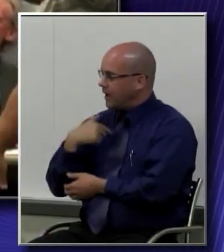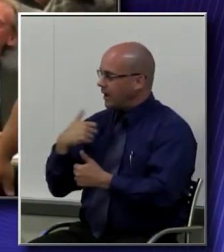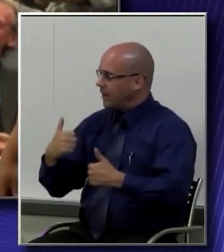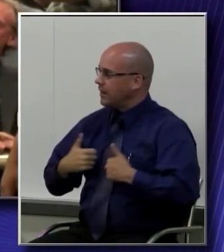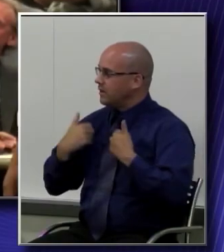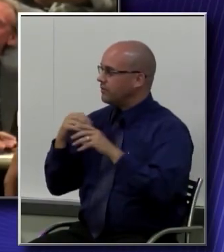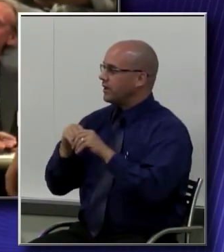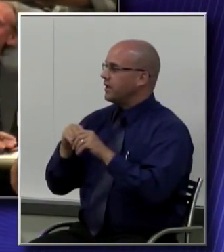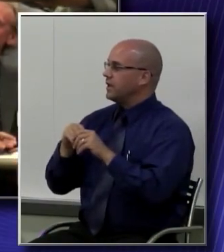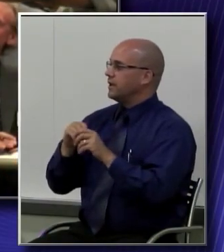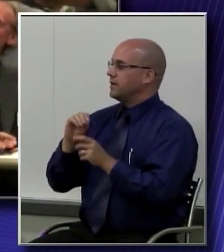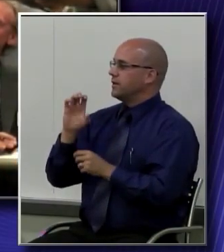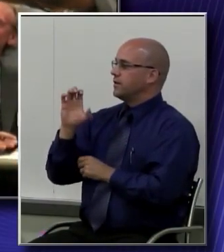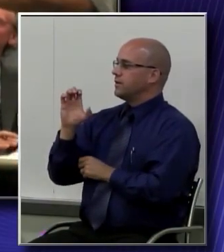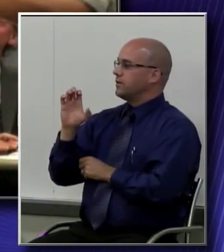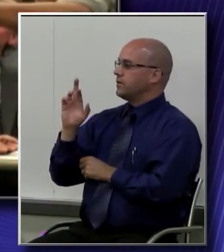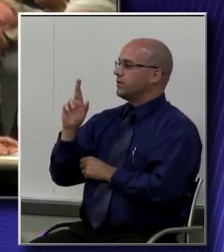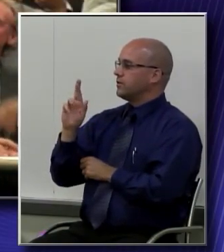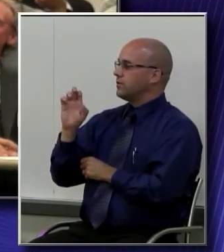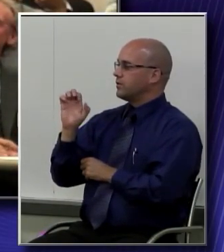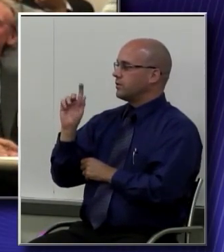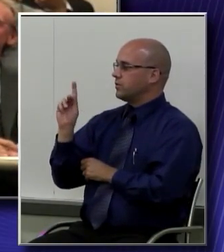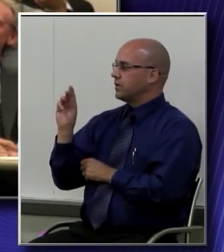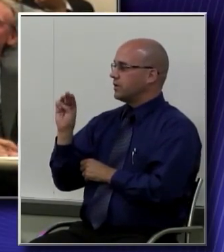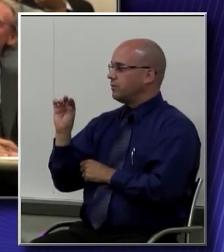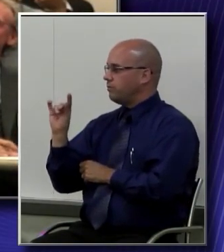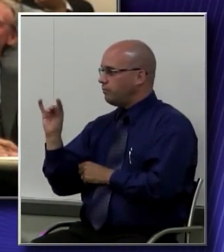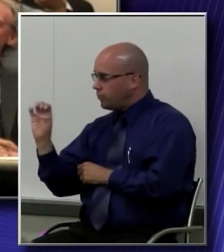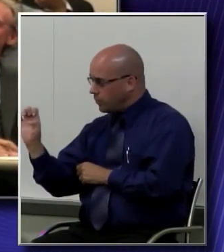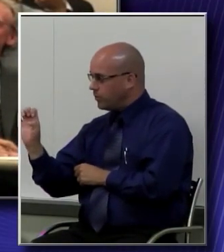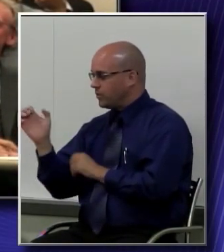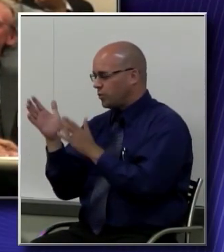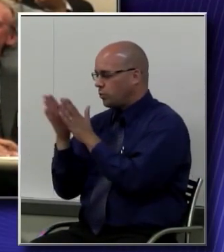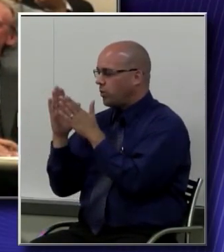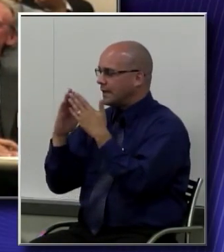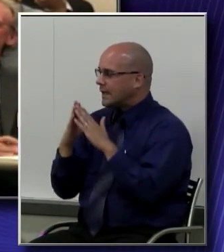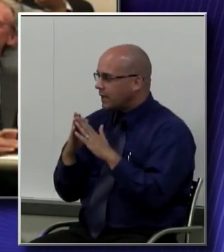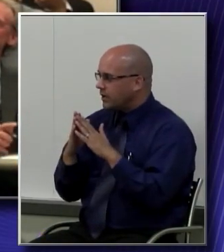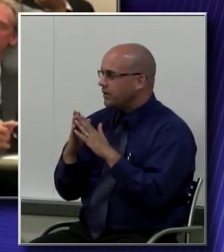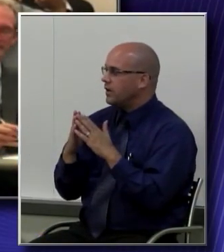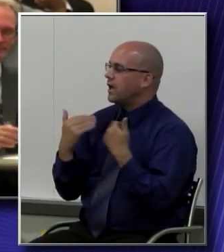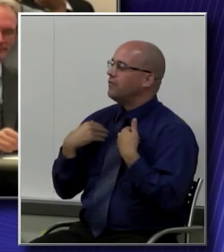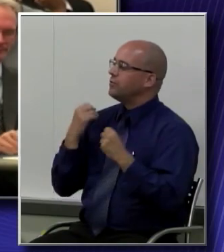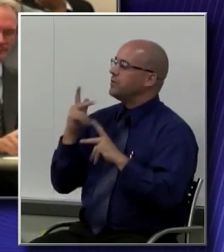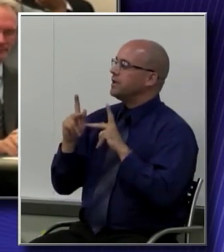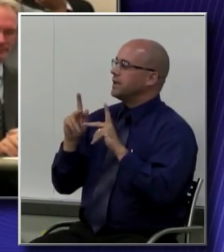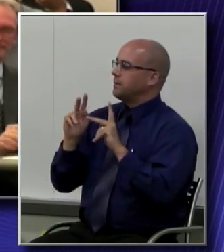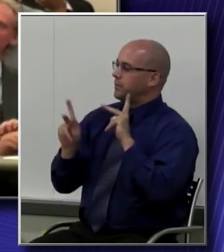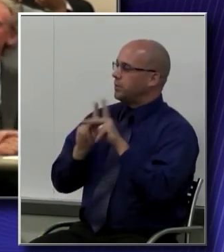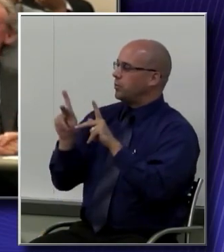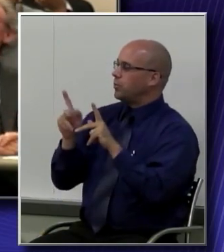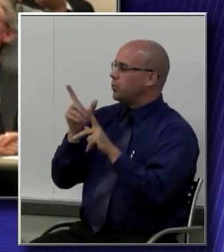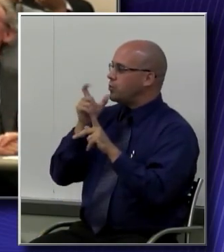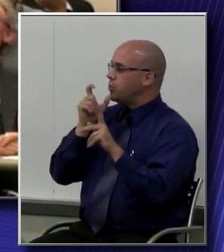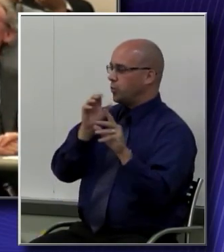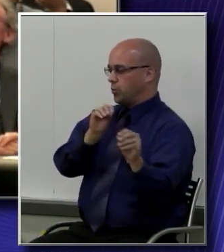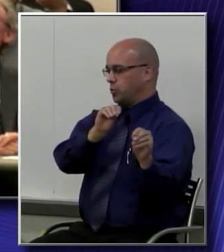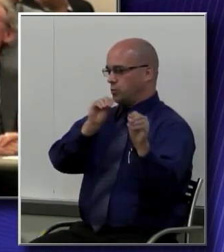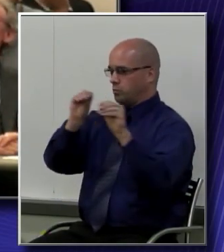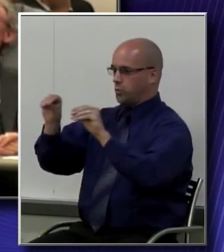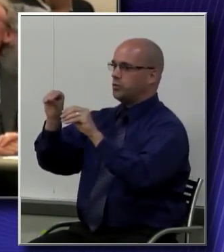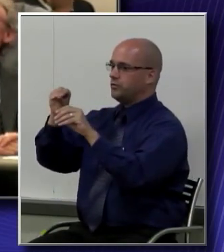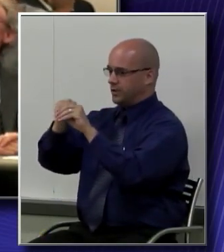Creedmoor, small town. I have many relatives who matriculated to North Carolina